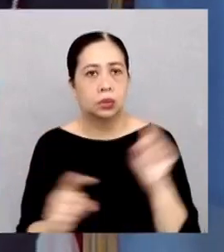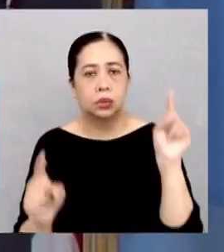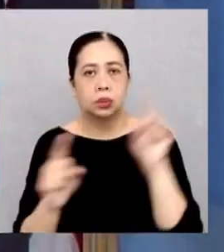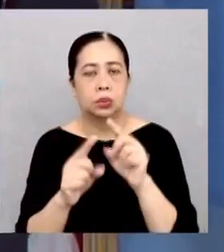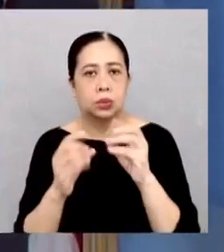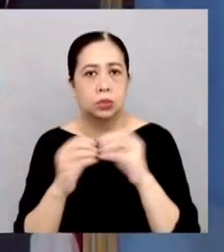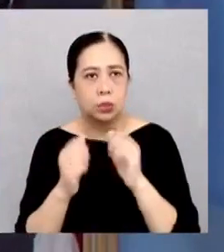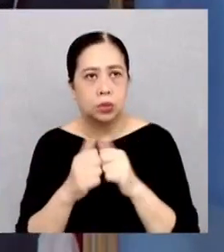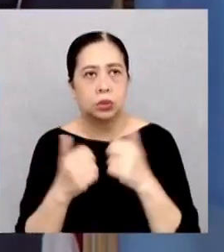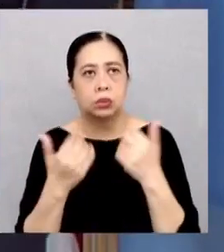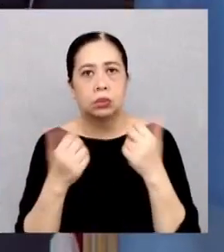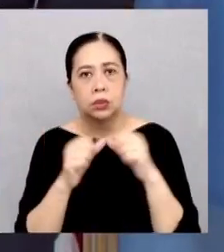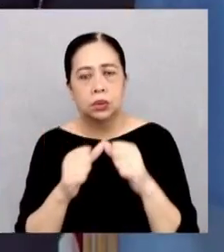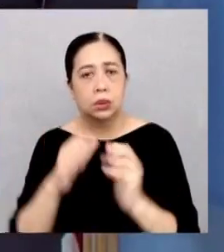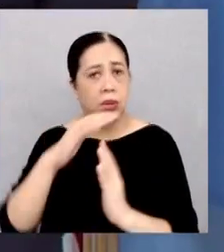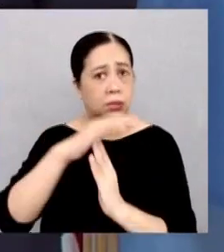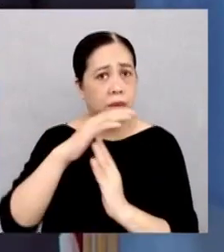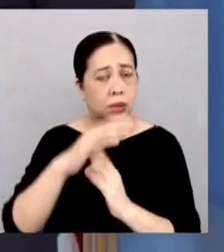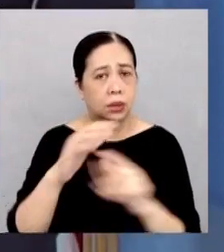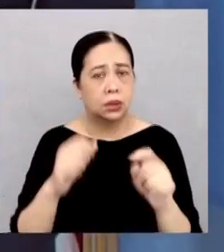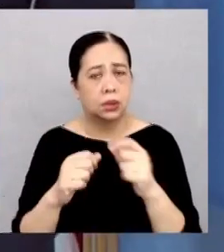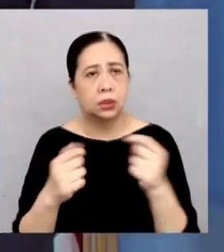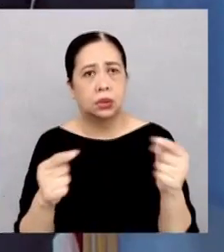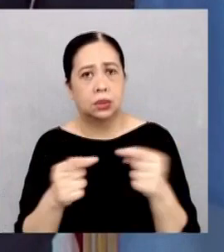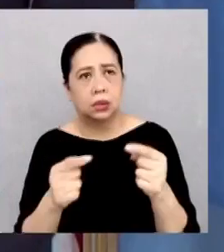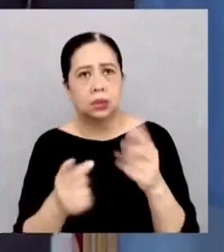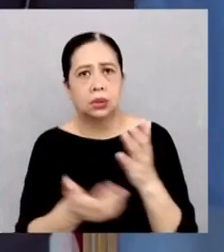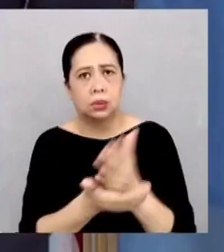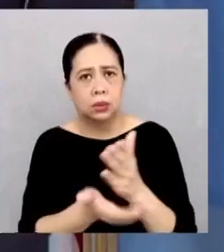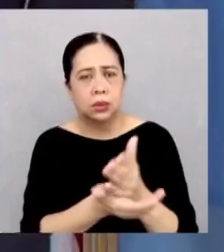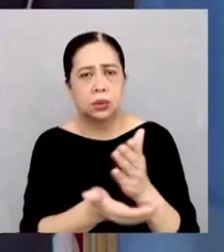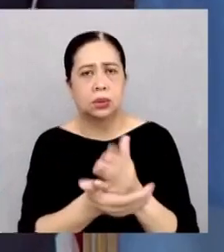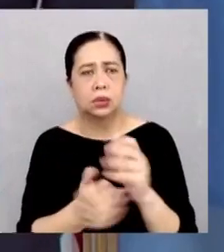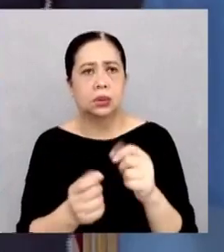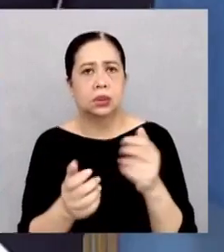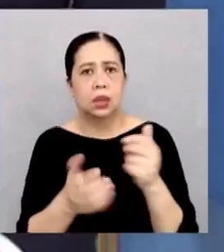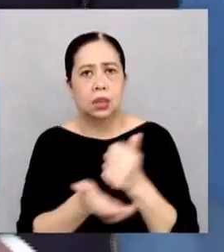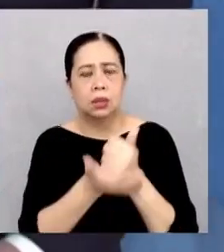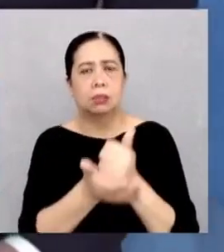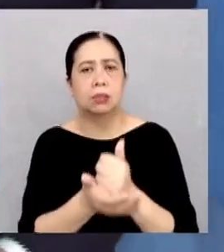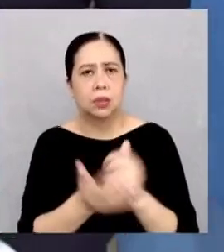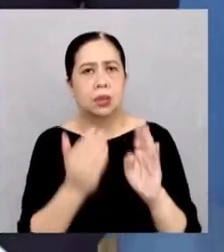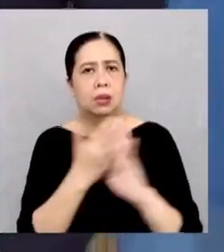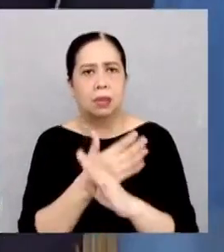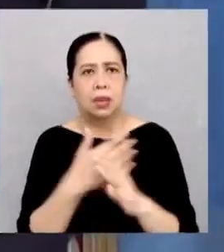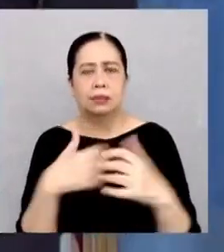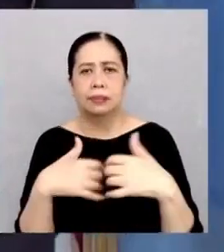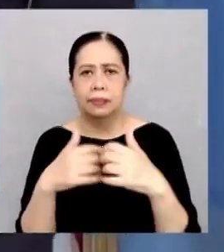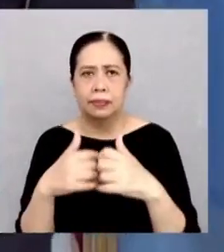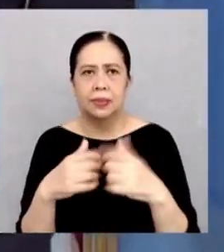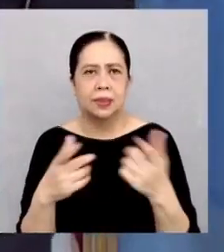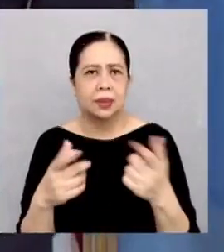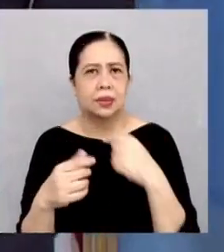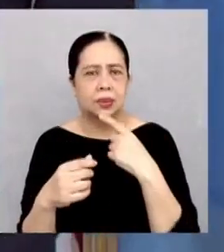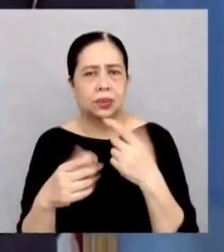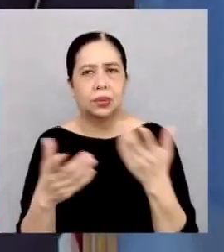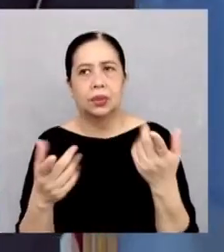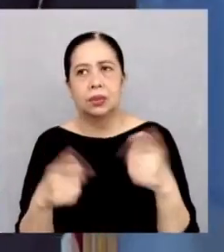enduring ceasefire, cessation of hostilities, and helping to put Sudan back on the track that it was on